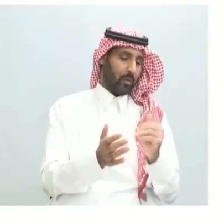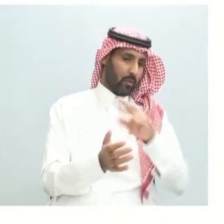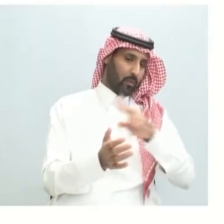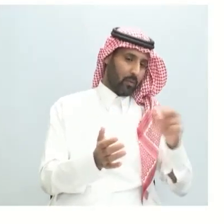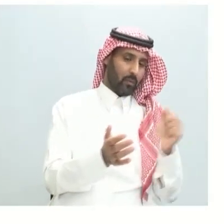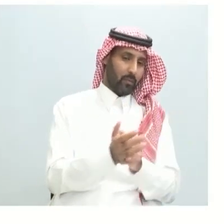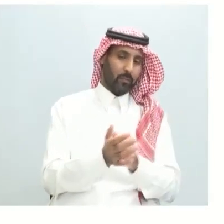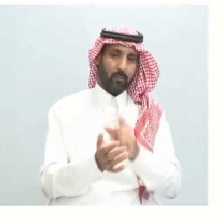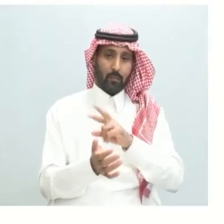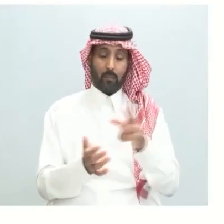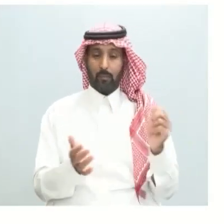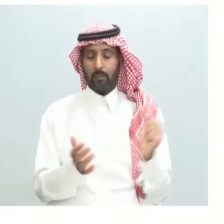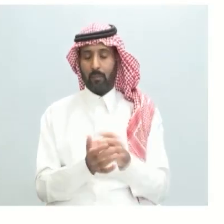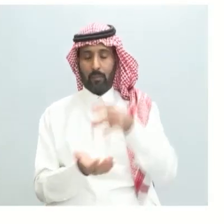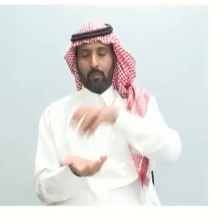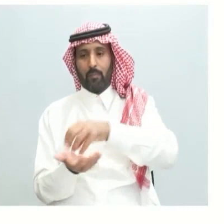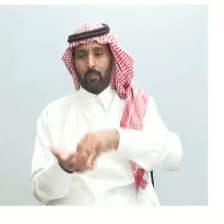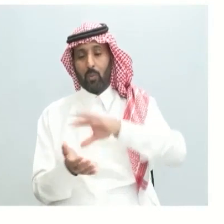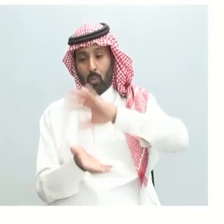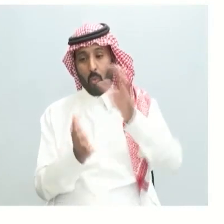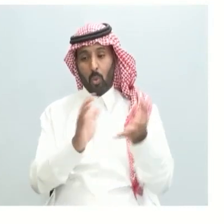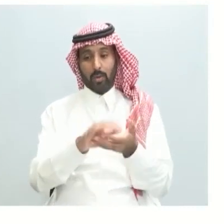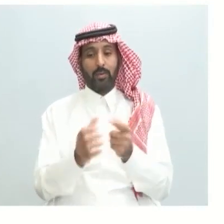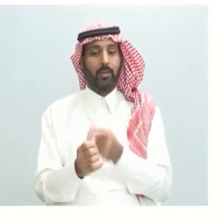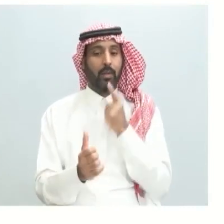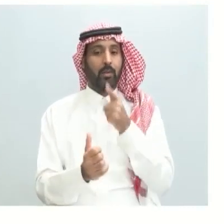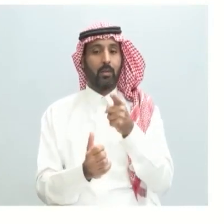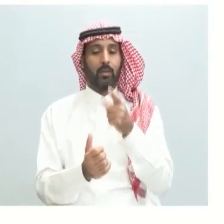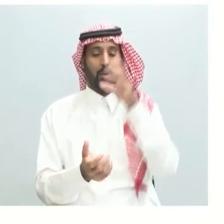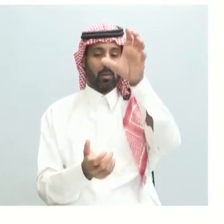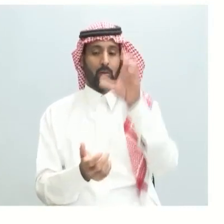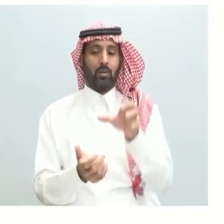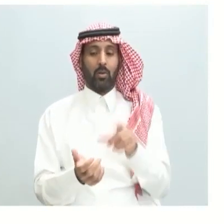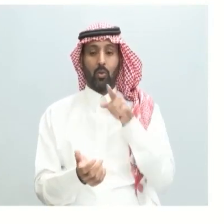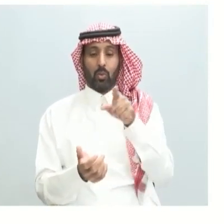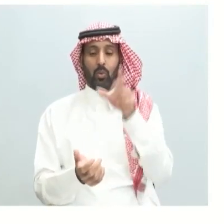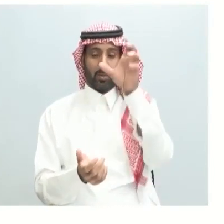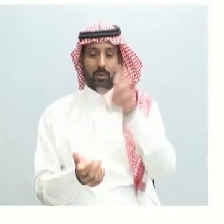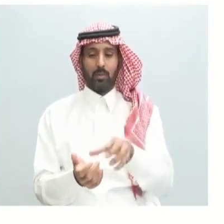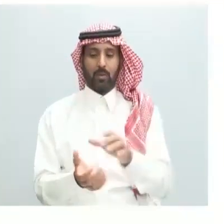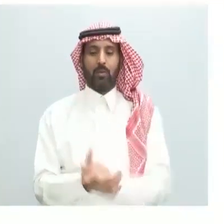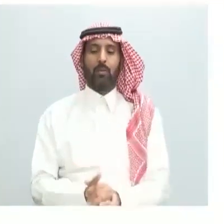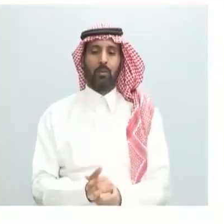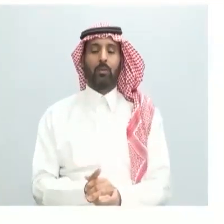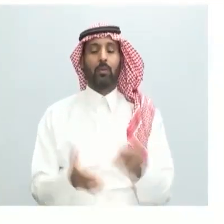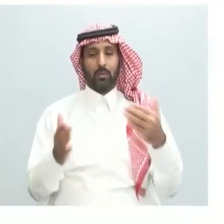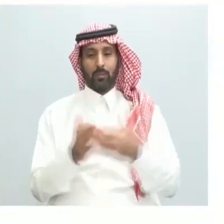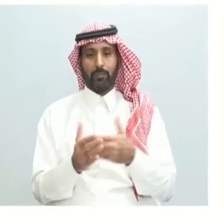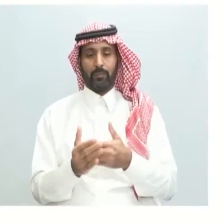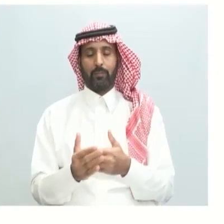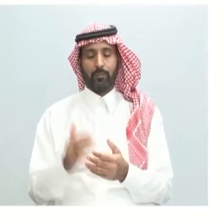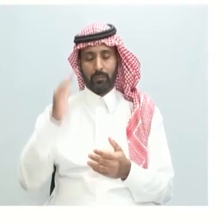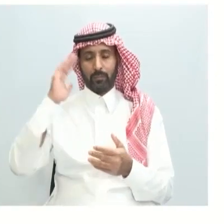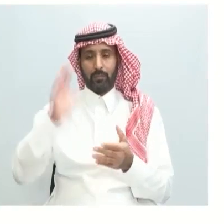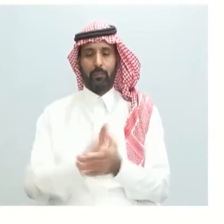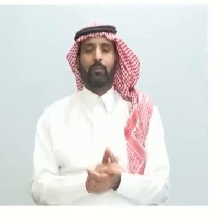a different type of a different place of the world, and you can fill it by yourself. And with that, we reach